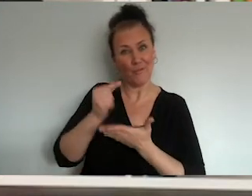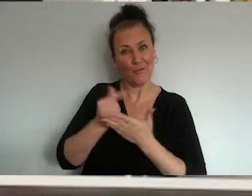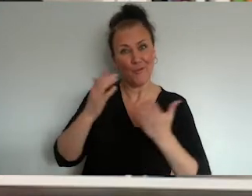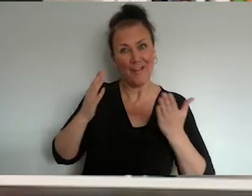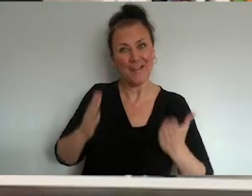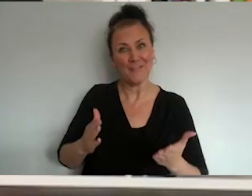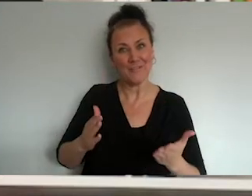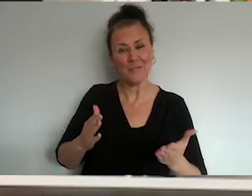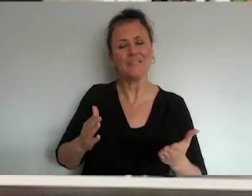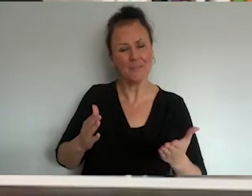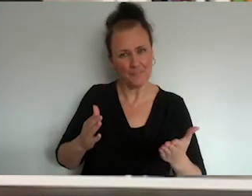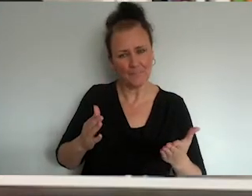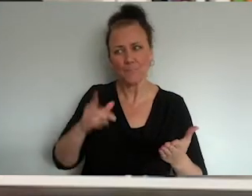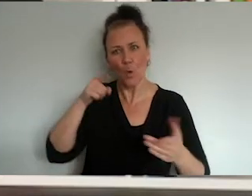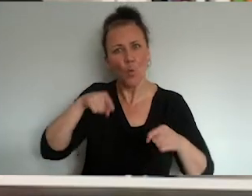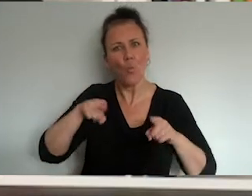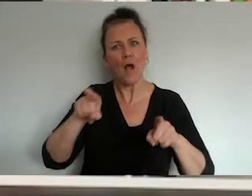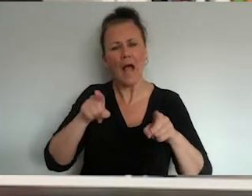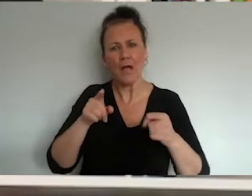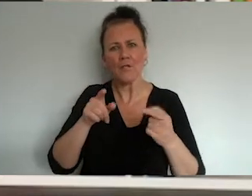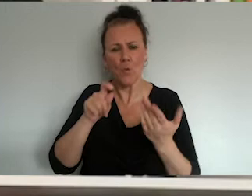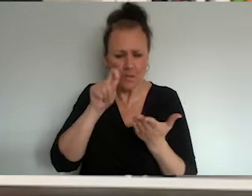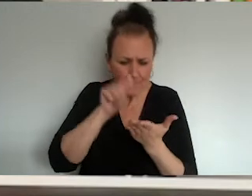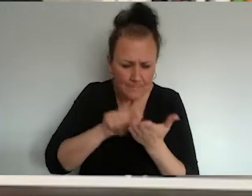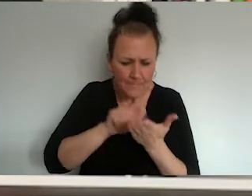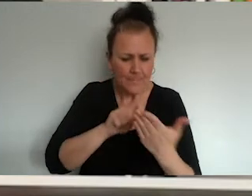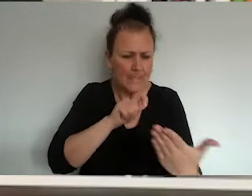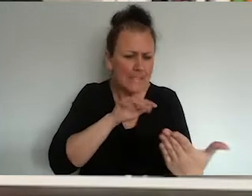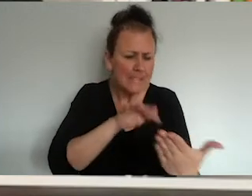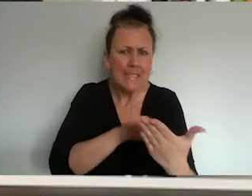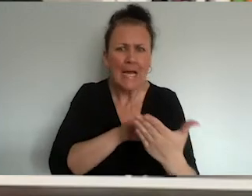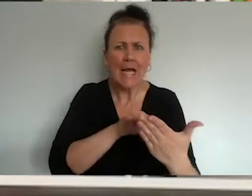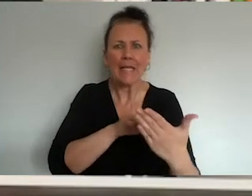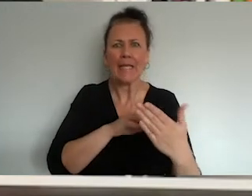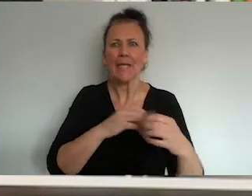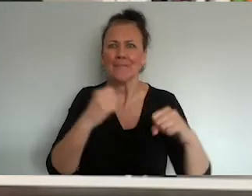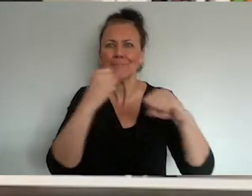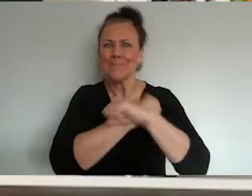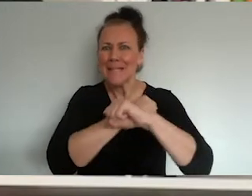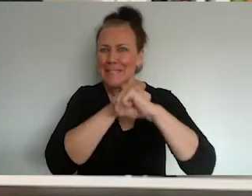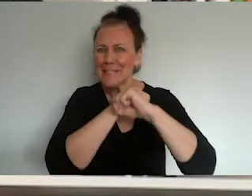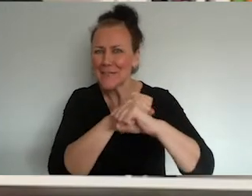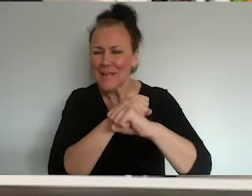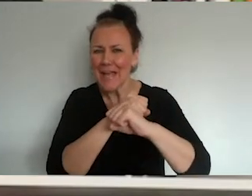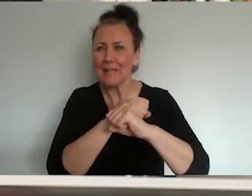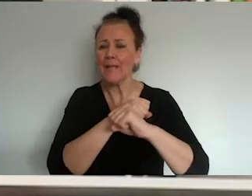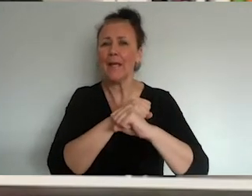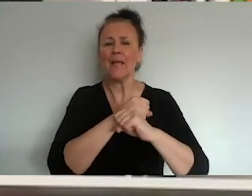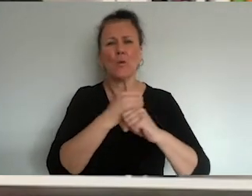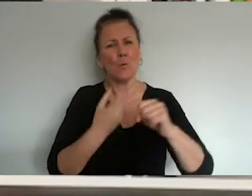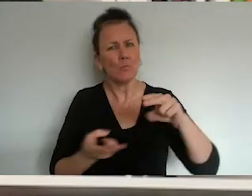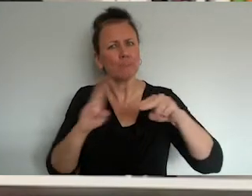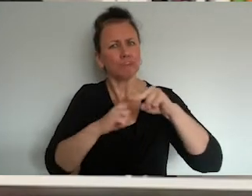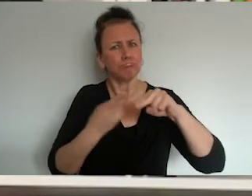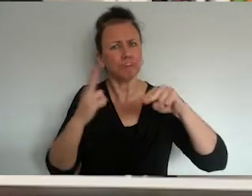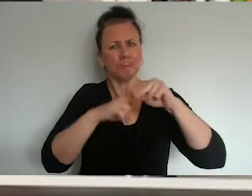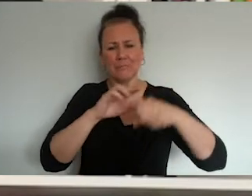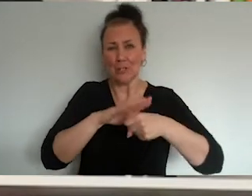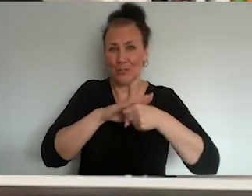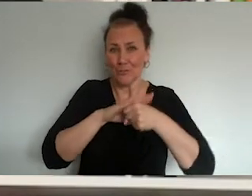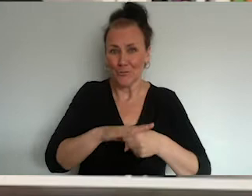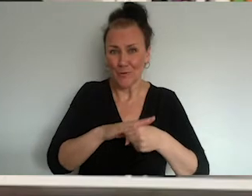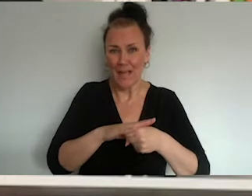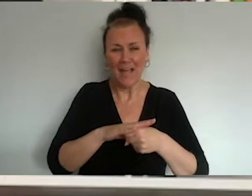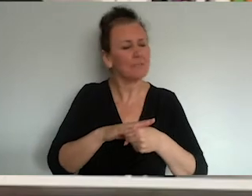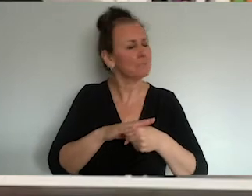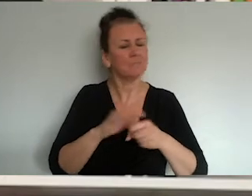our graduates. While completing your coursework, defending your dissertations, and managing so much